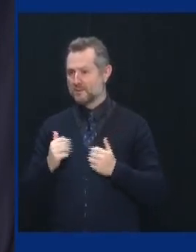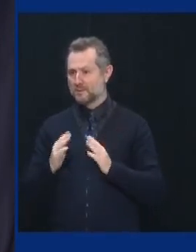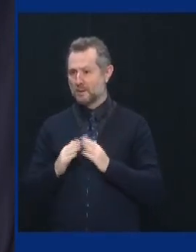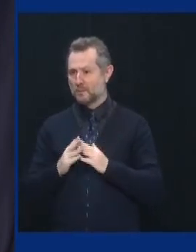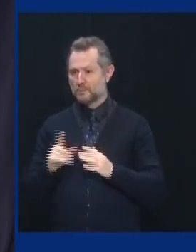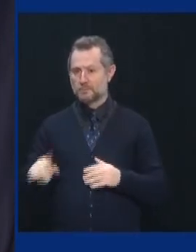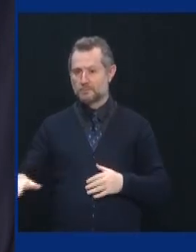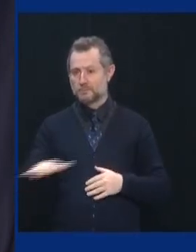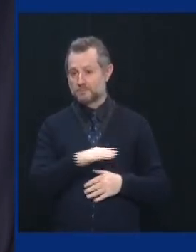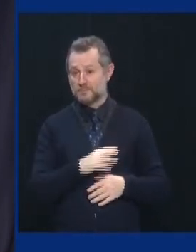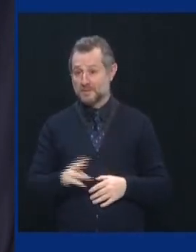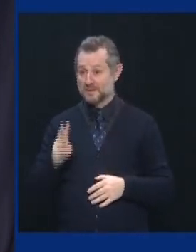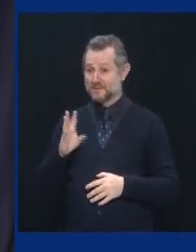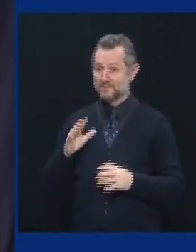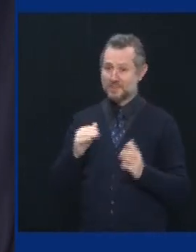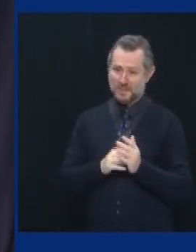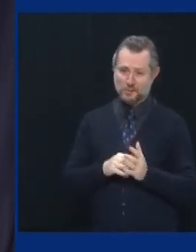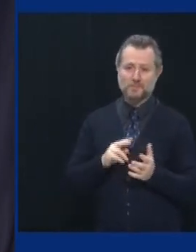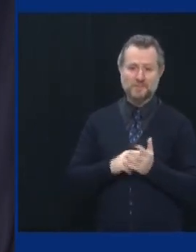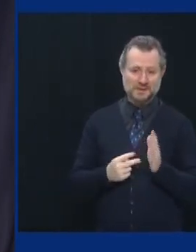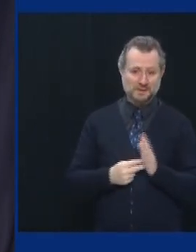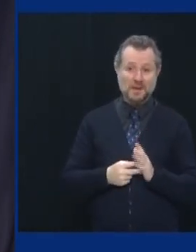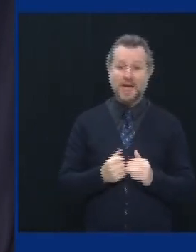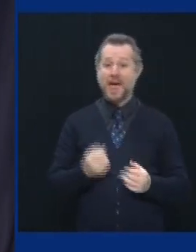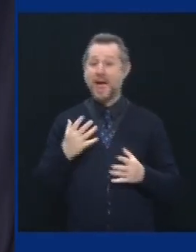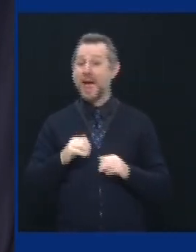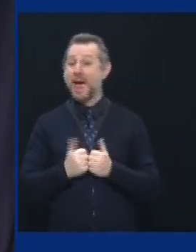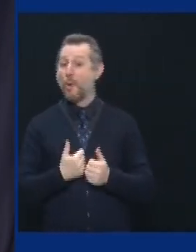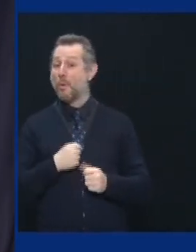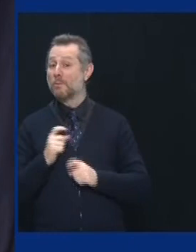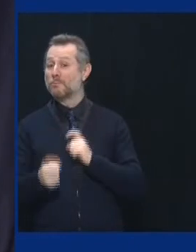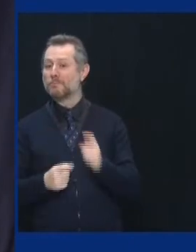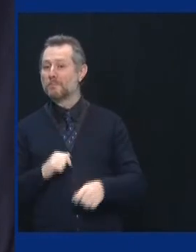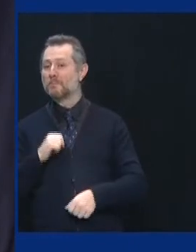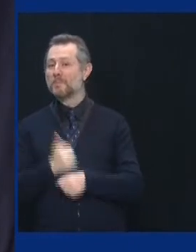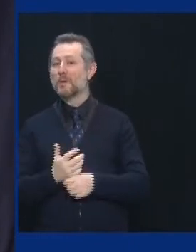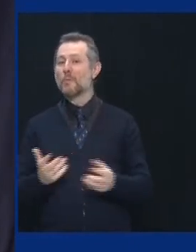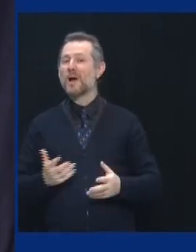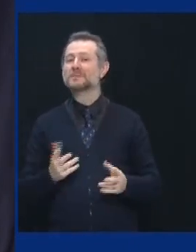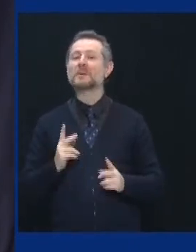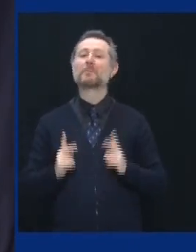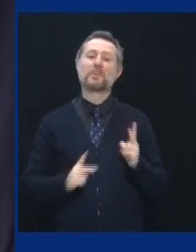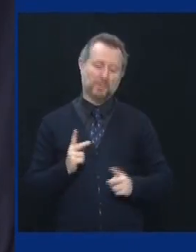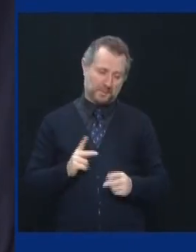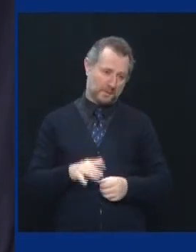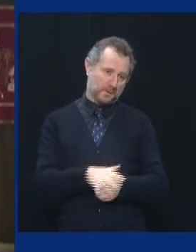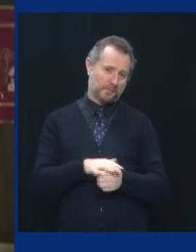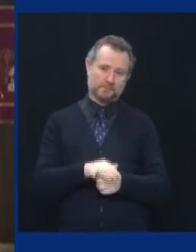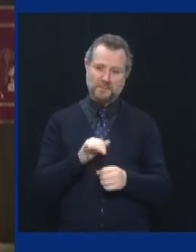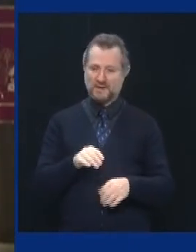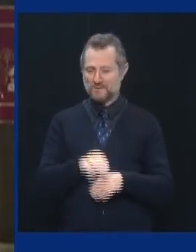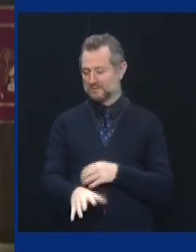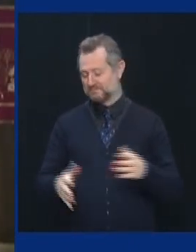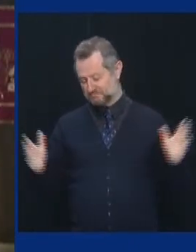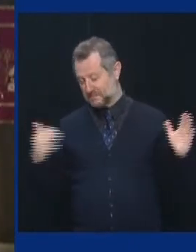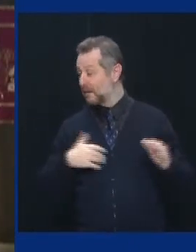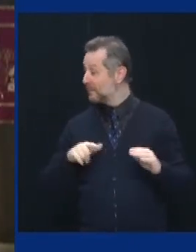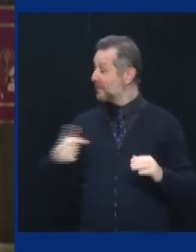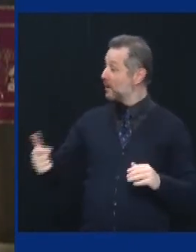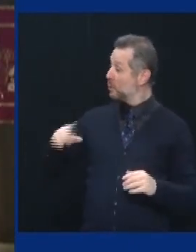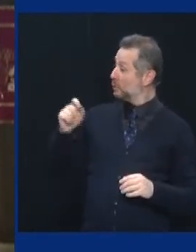would just go into the base that gets allocated proportionally by population. Next question, operator.